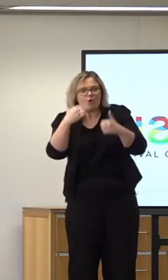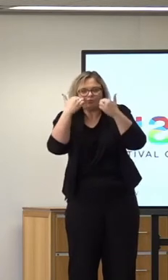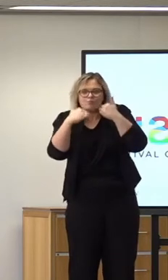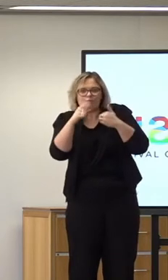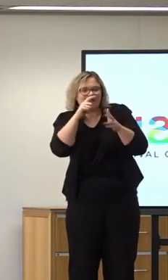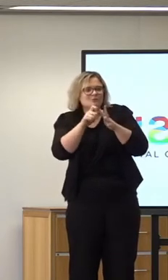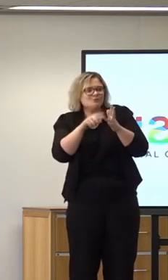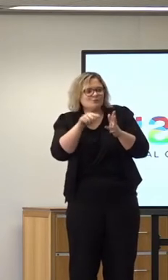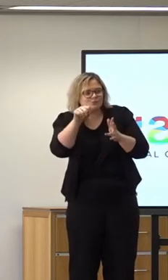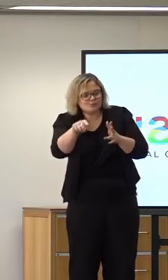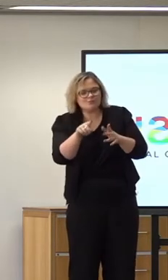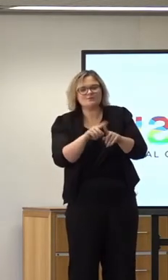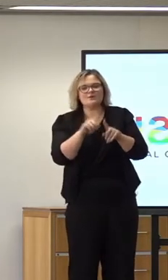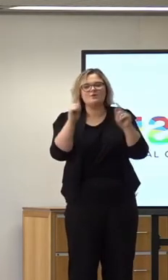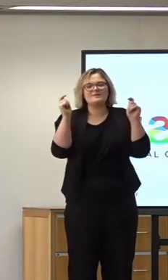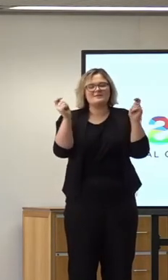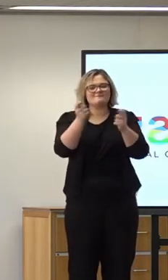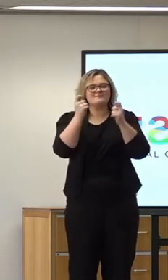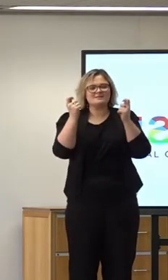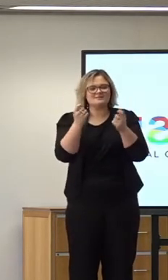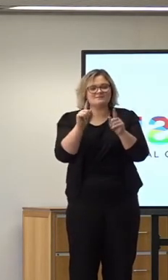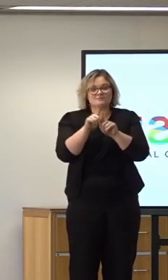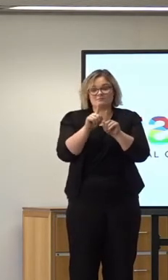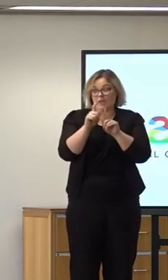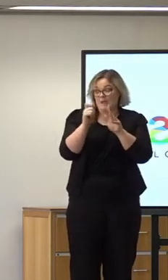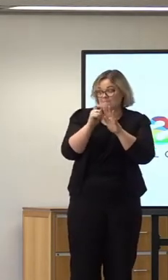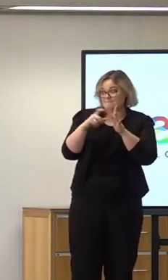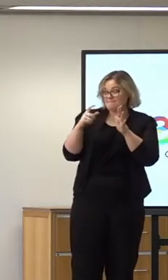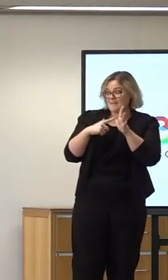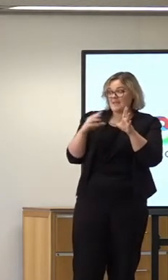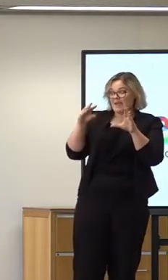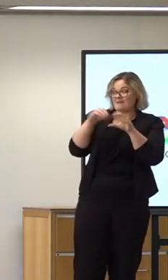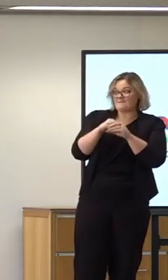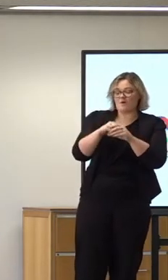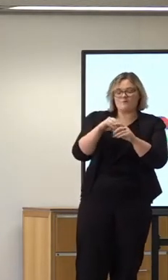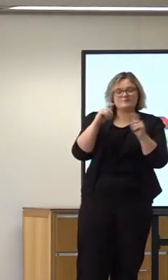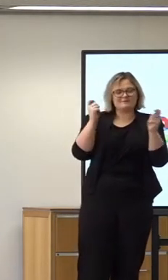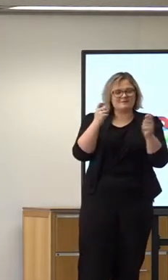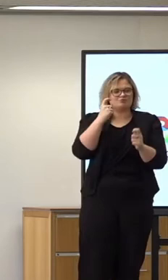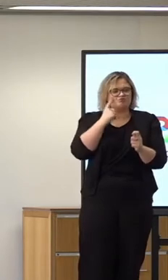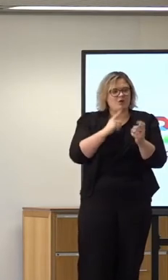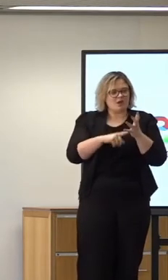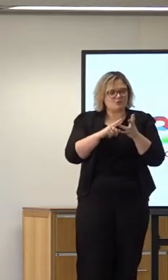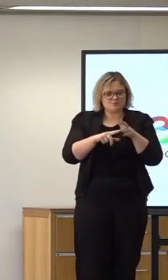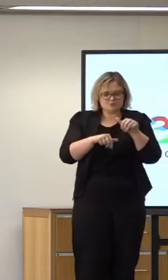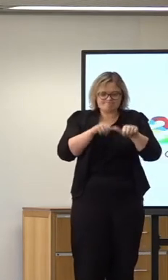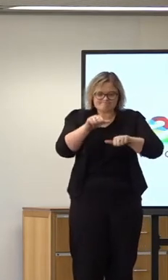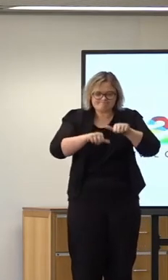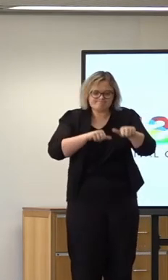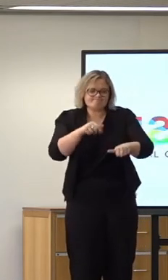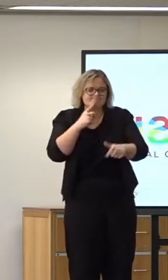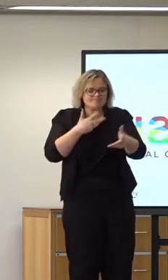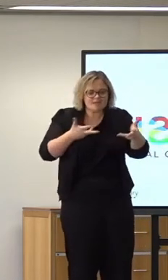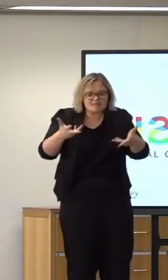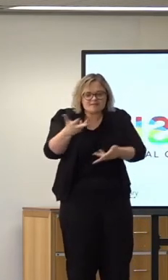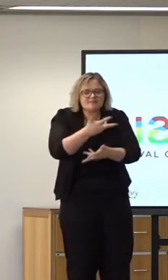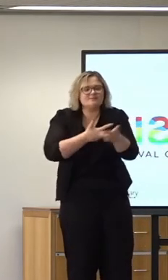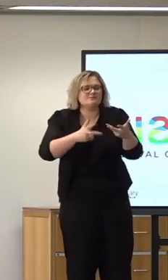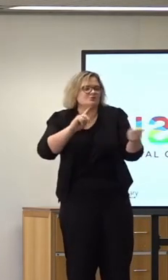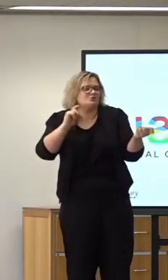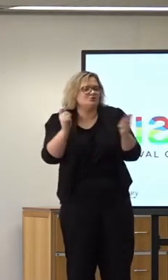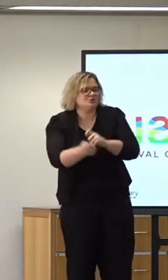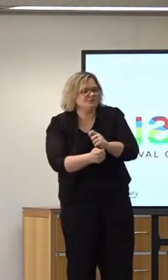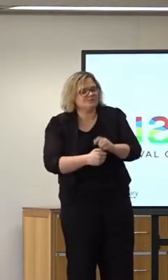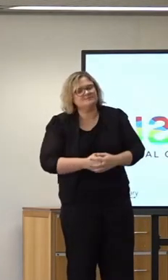and so the festival is also as Pika is involved in a really active process of really having this conversation inside that organisation. And something